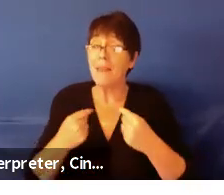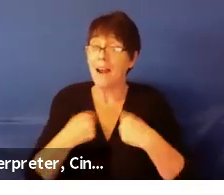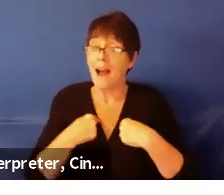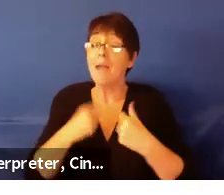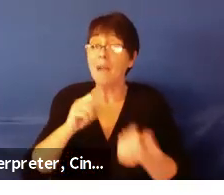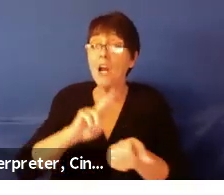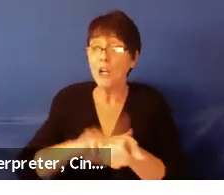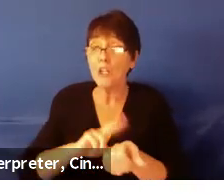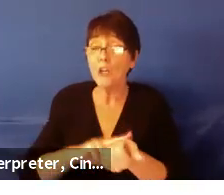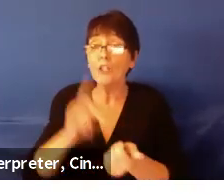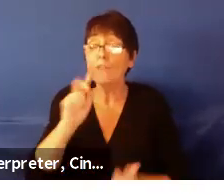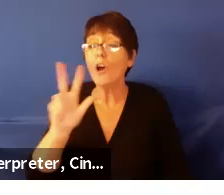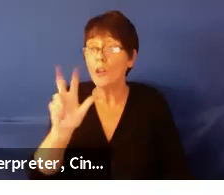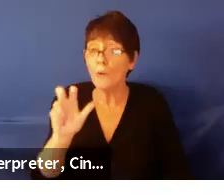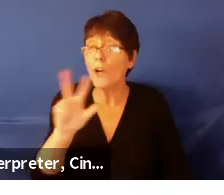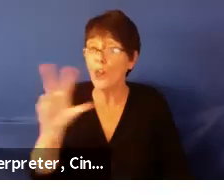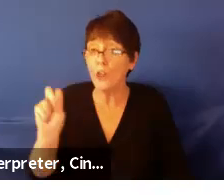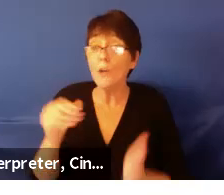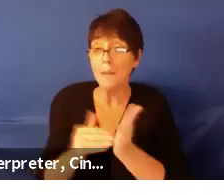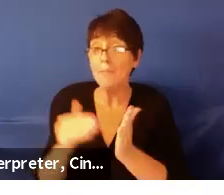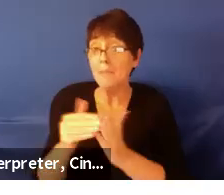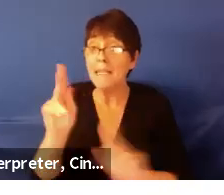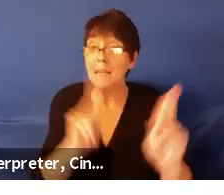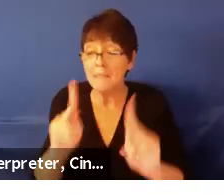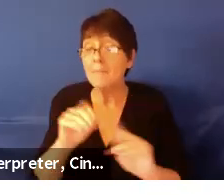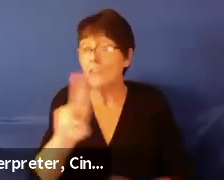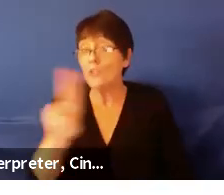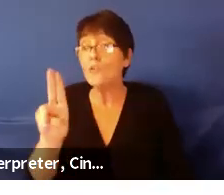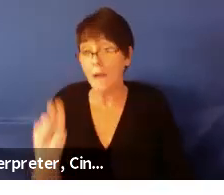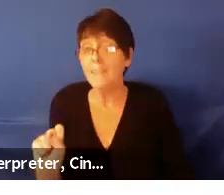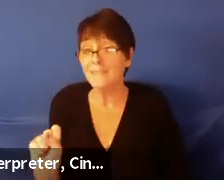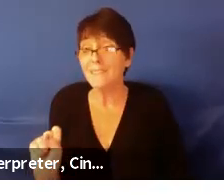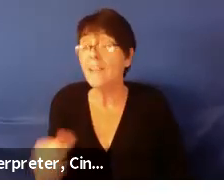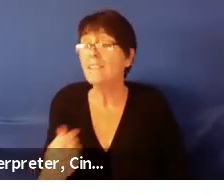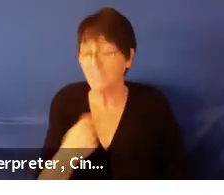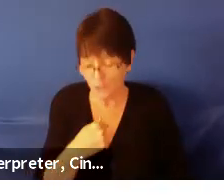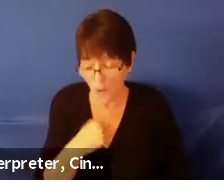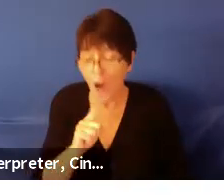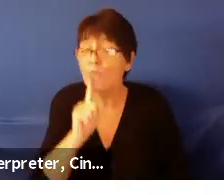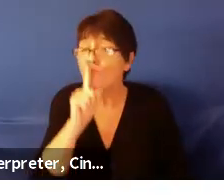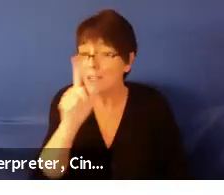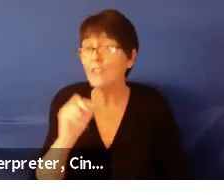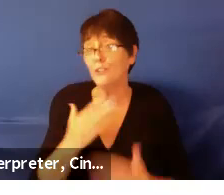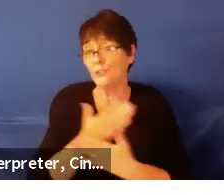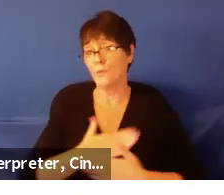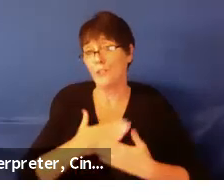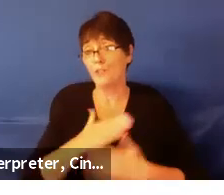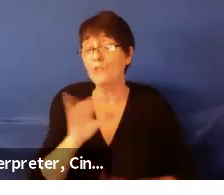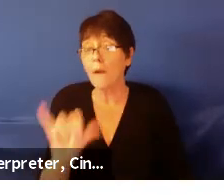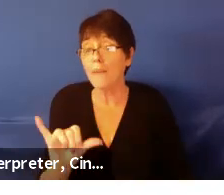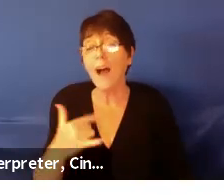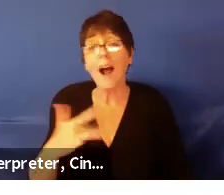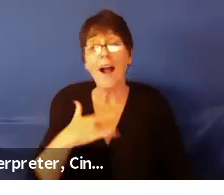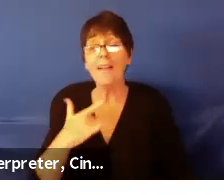to 330 million people in the United States. And so I do really enjoy that. I feel